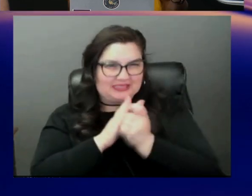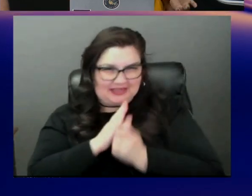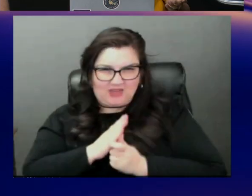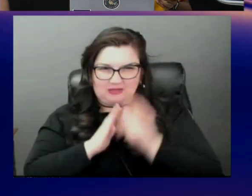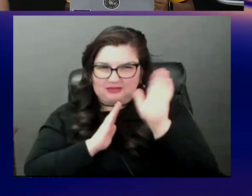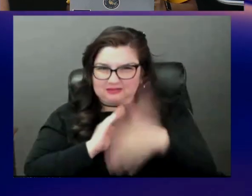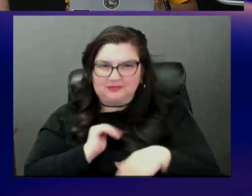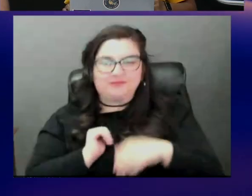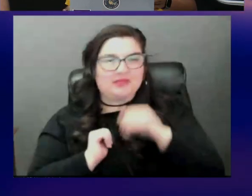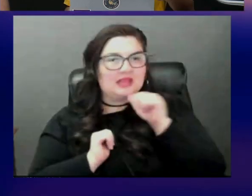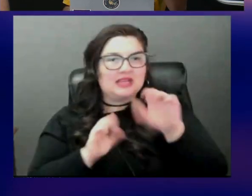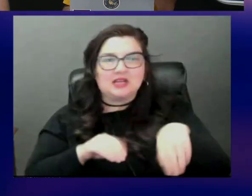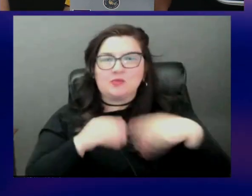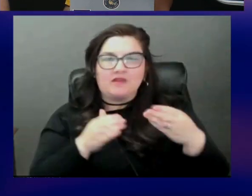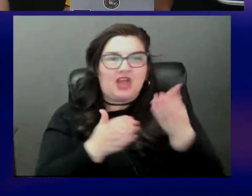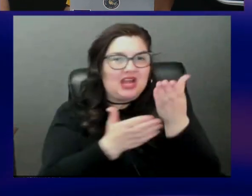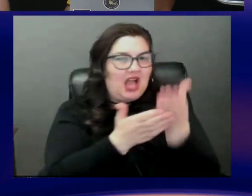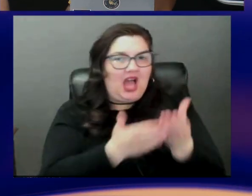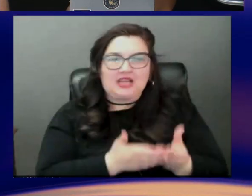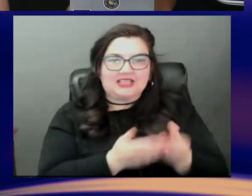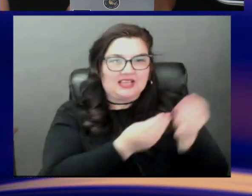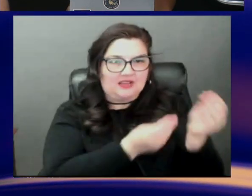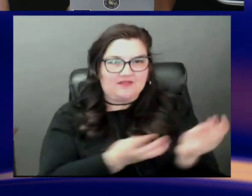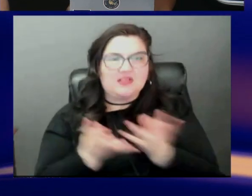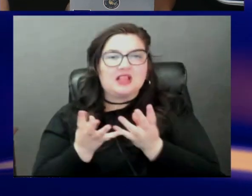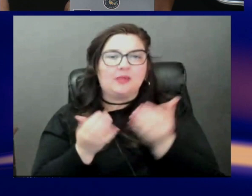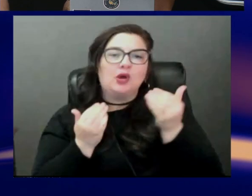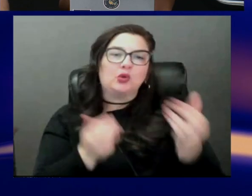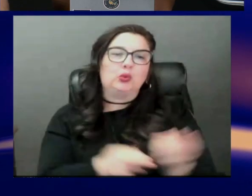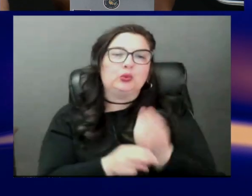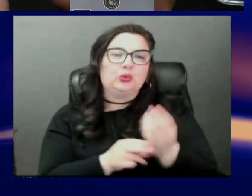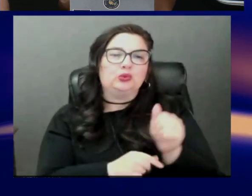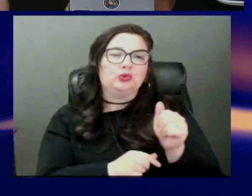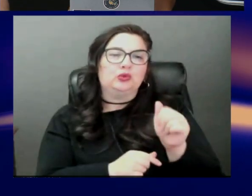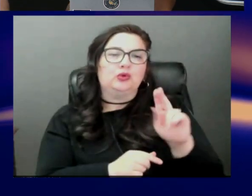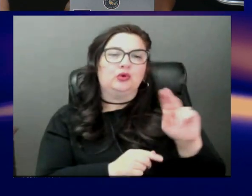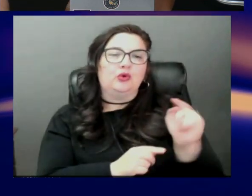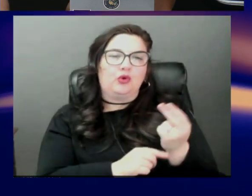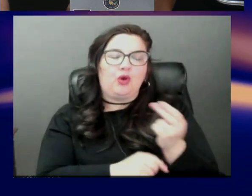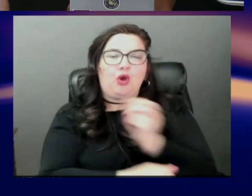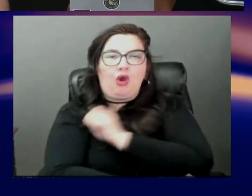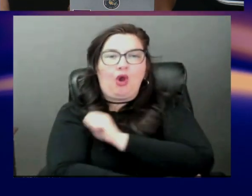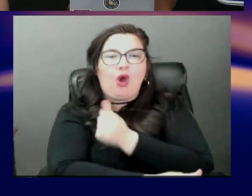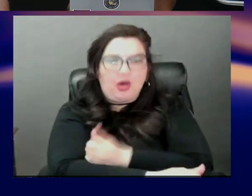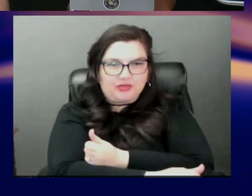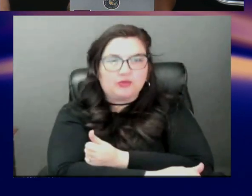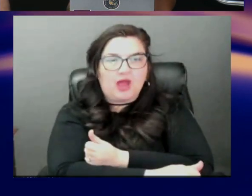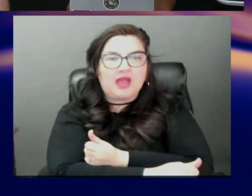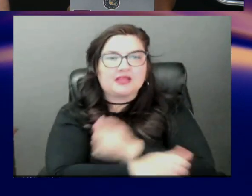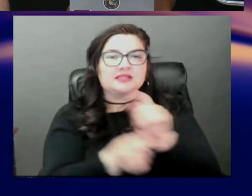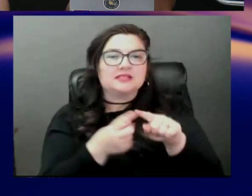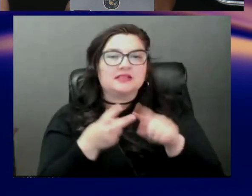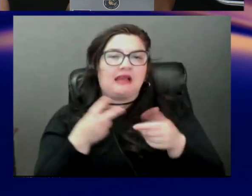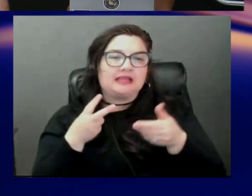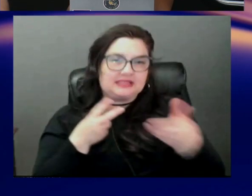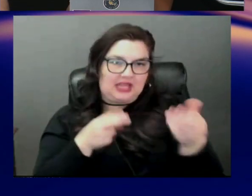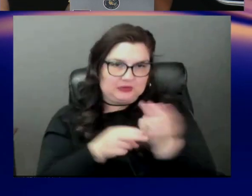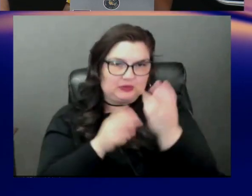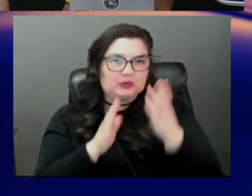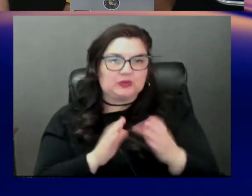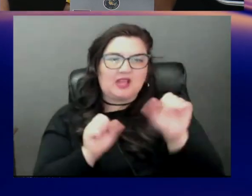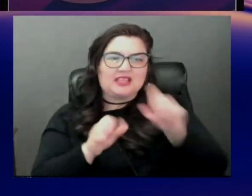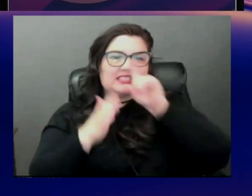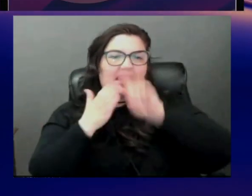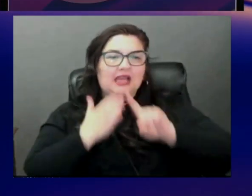providing authentication flow, we're going to go with authorized and guest users, so that we're able to just check out the map without having to sign